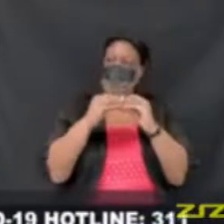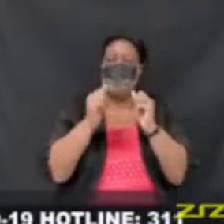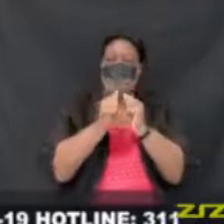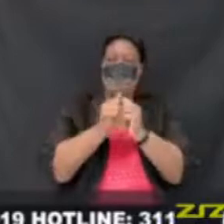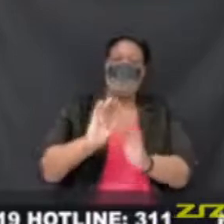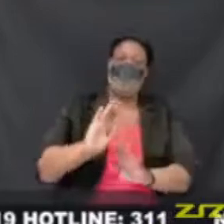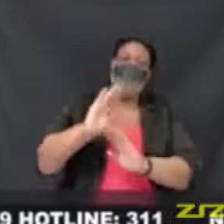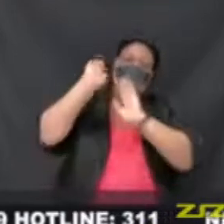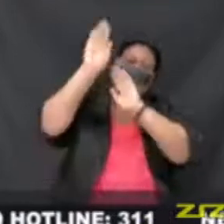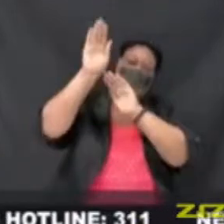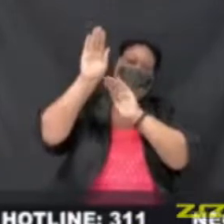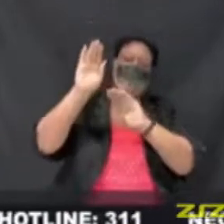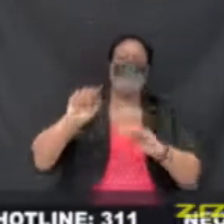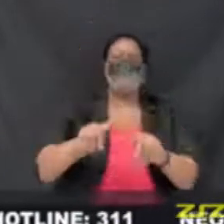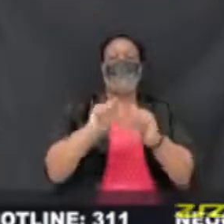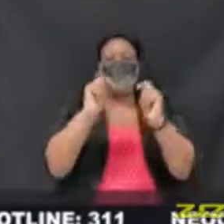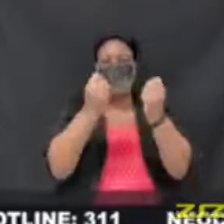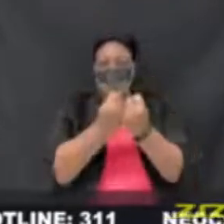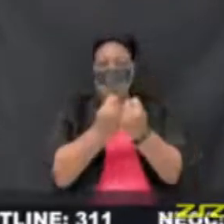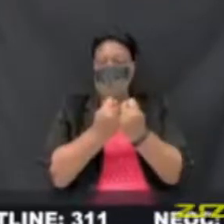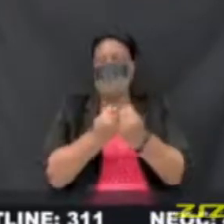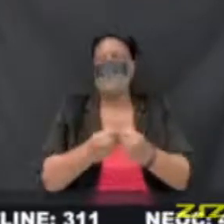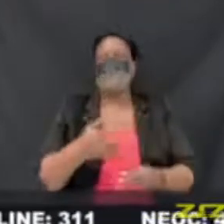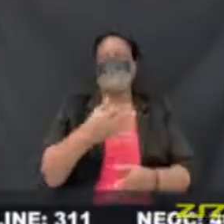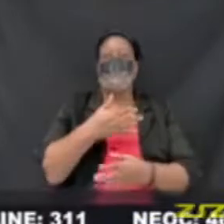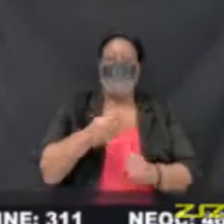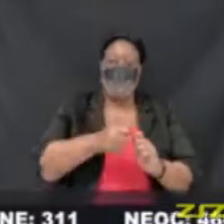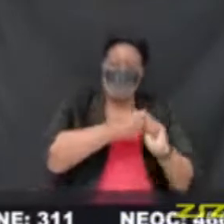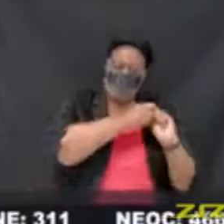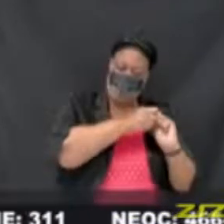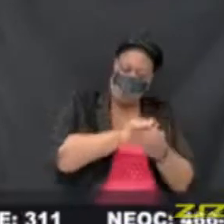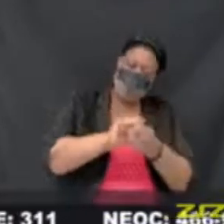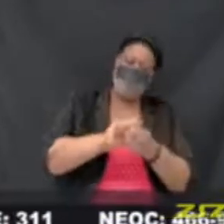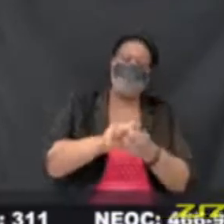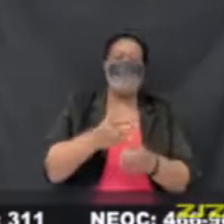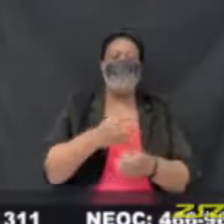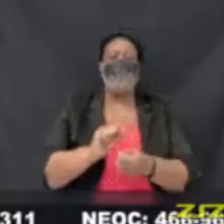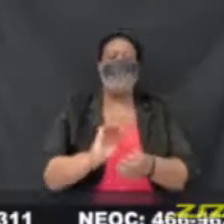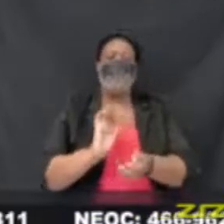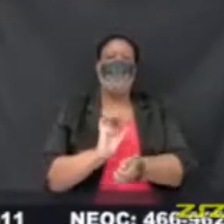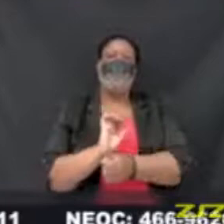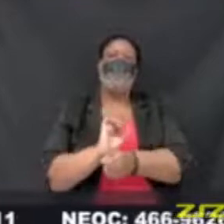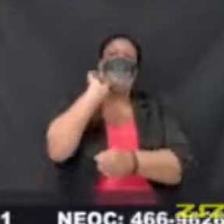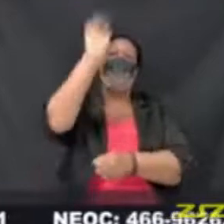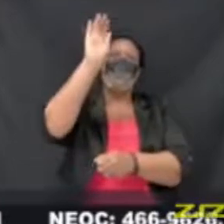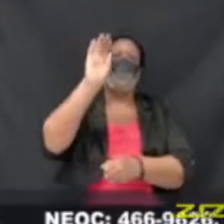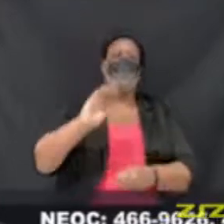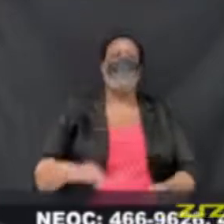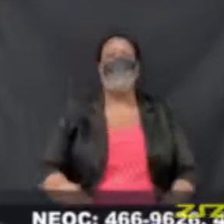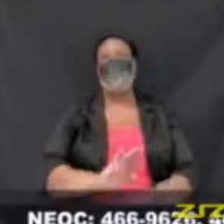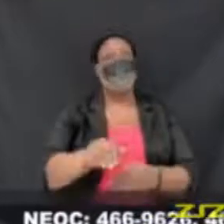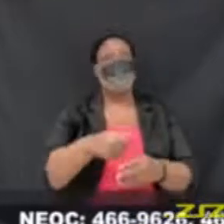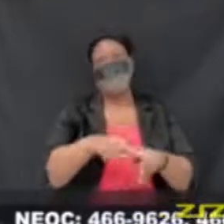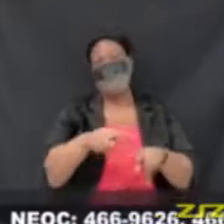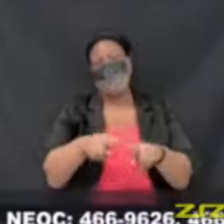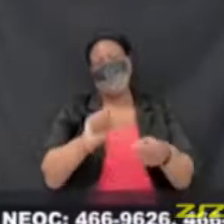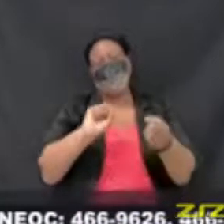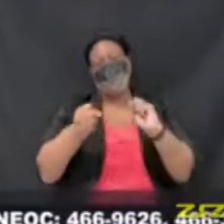Basketball Association. We also plan to meet with the cricket associations, volleyball associations, and the other sporting